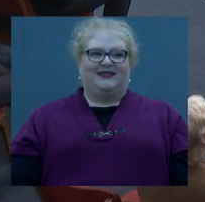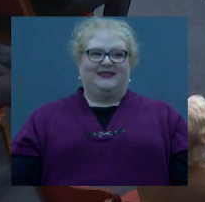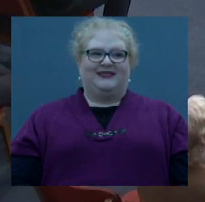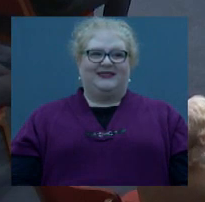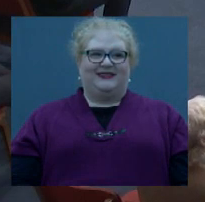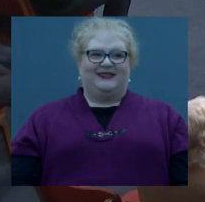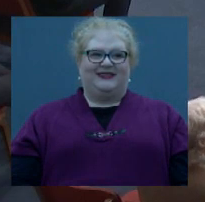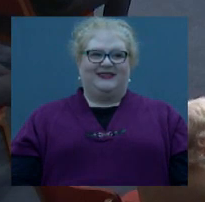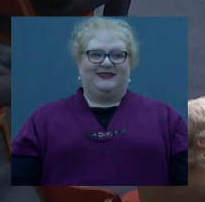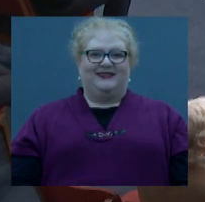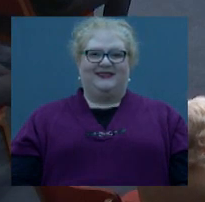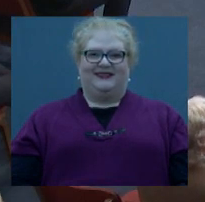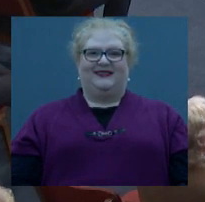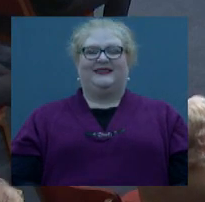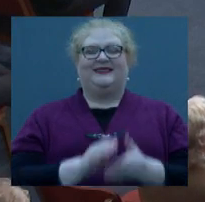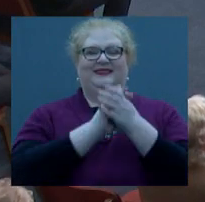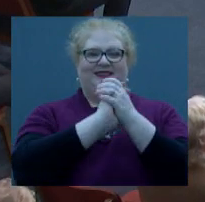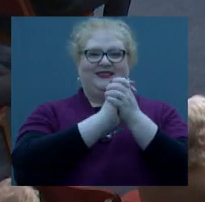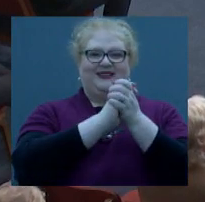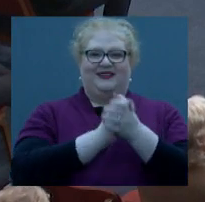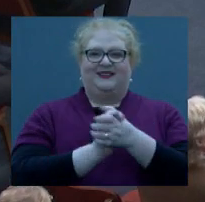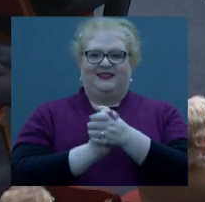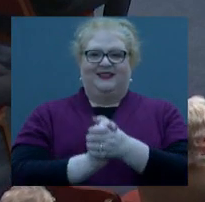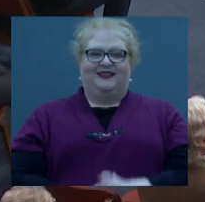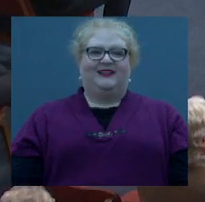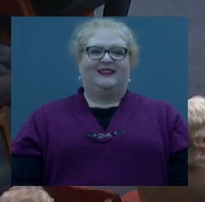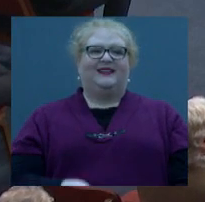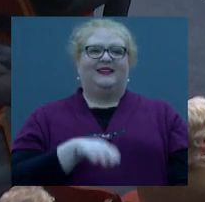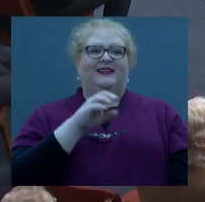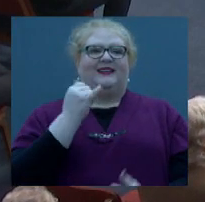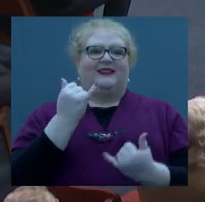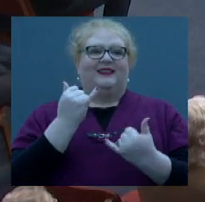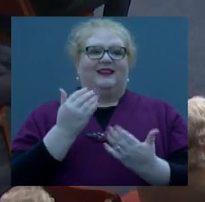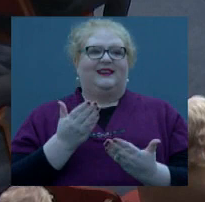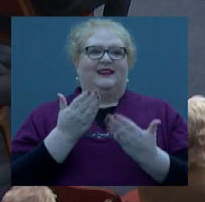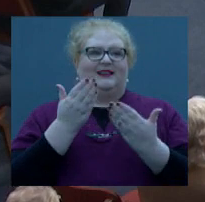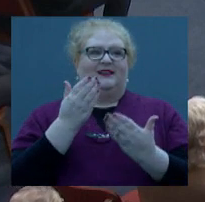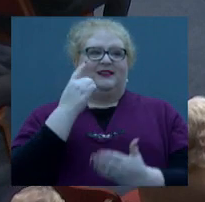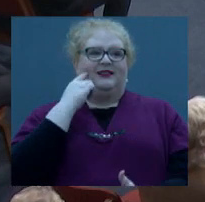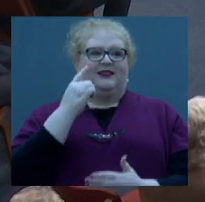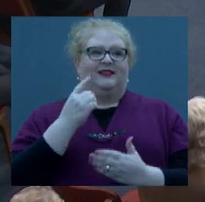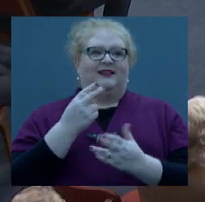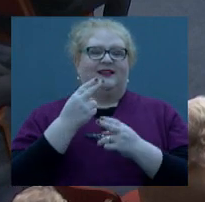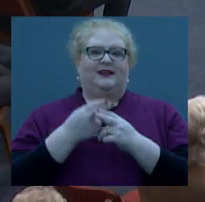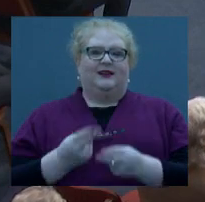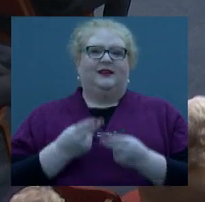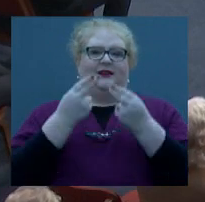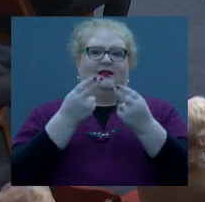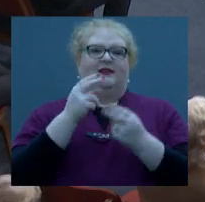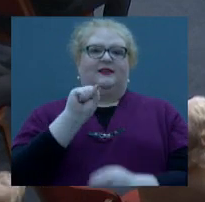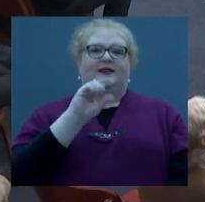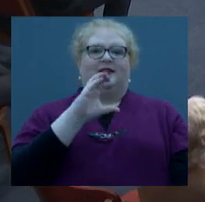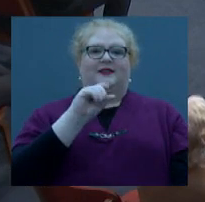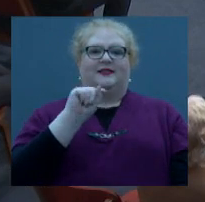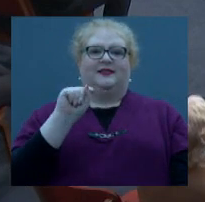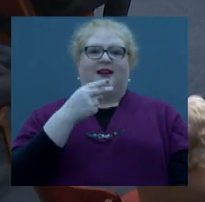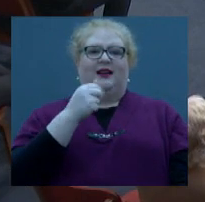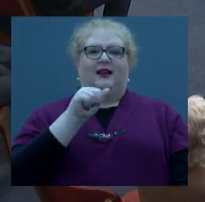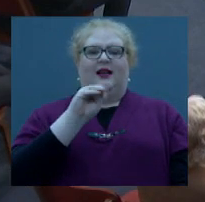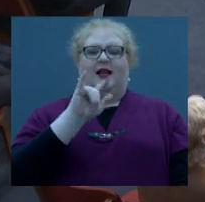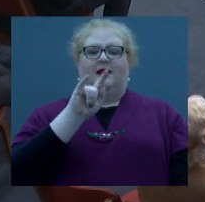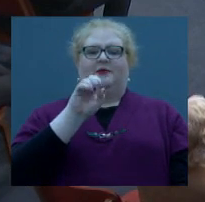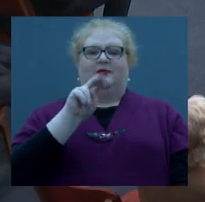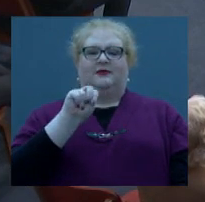Thank you. Congratulations. Vice Chairman. Also moved for the nomination of Scott Hamilton as vice